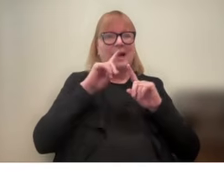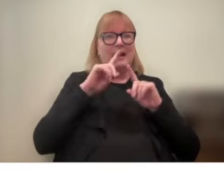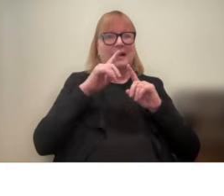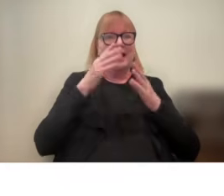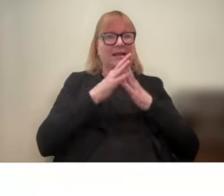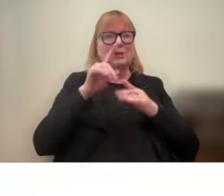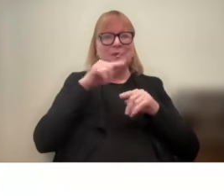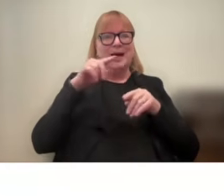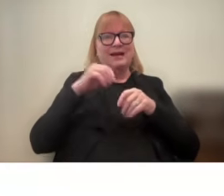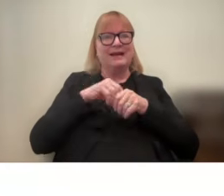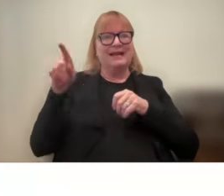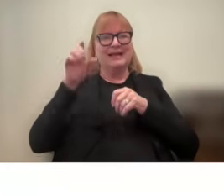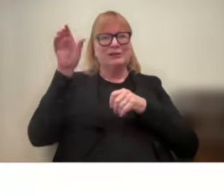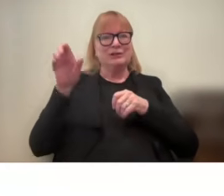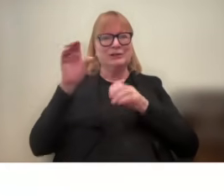chat.